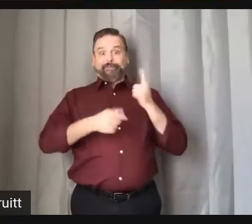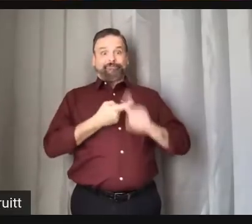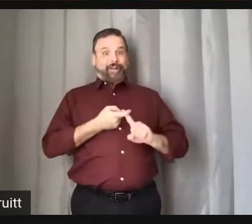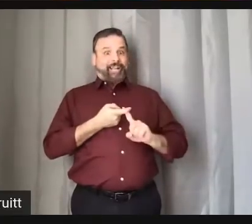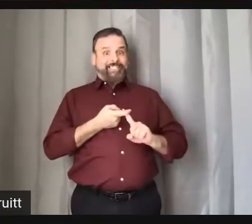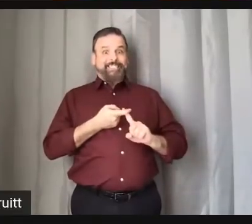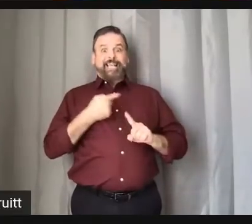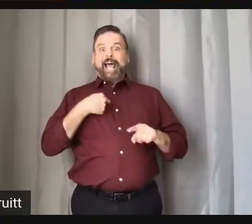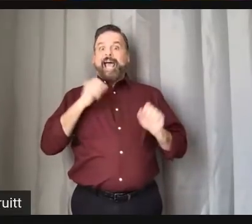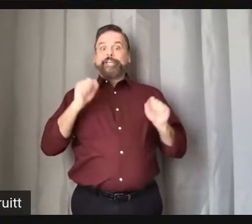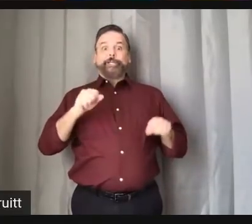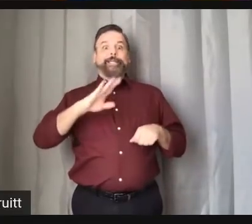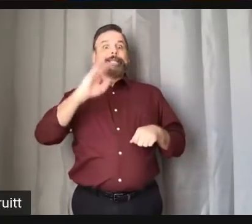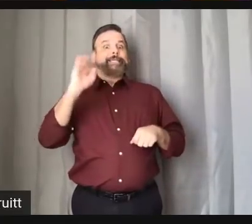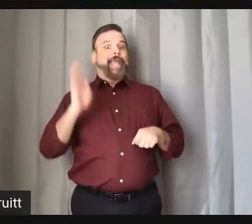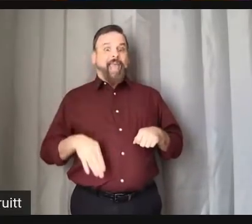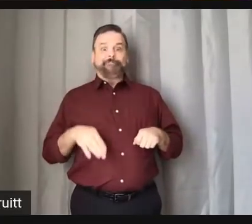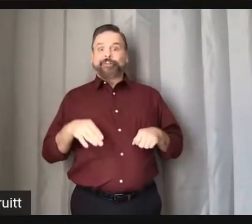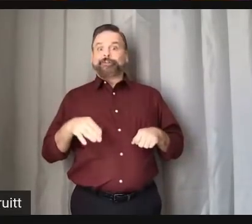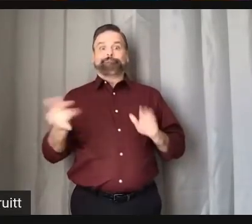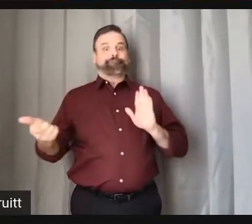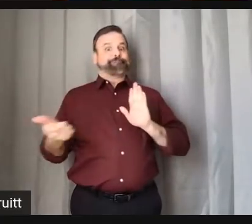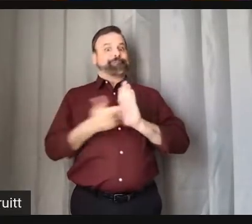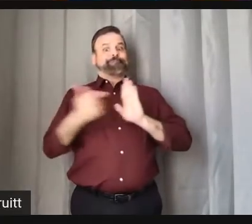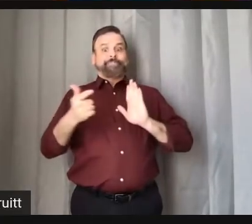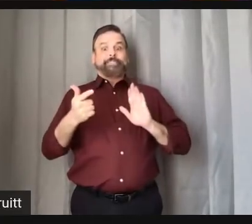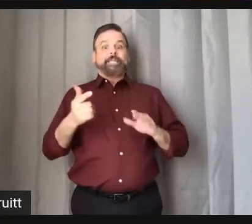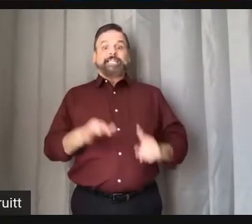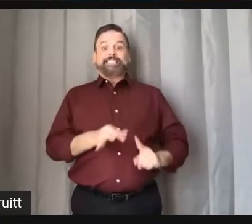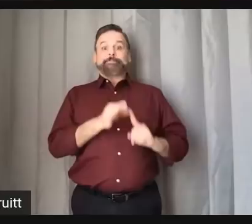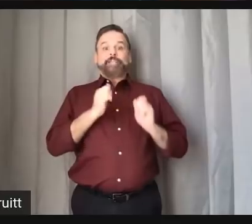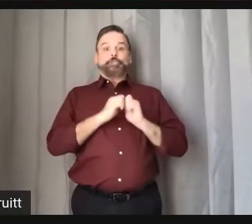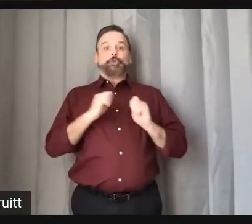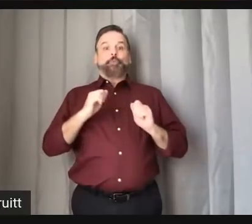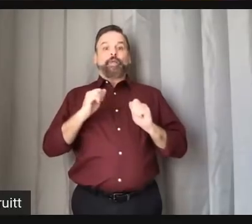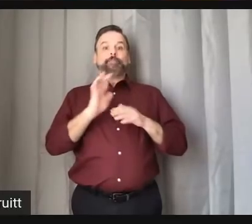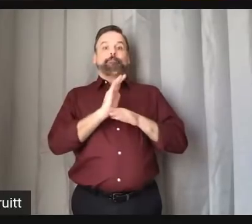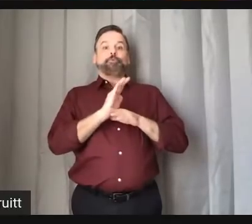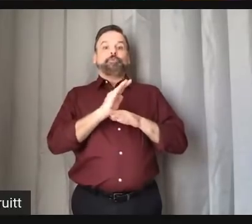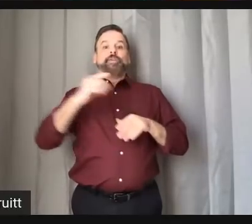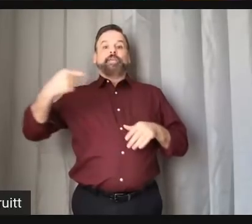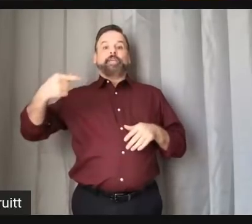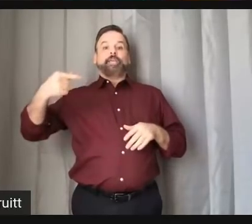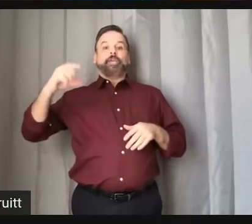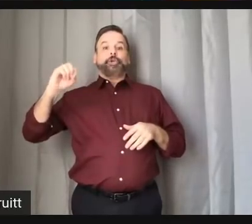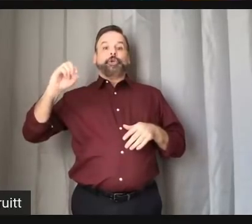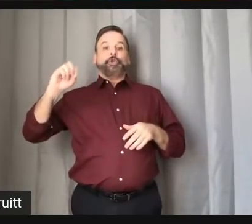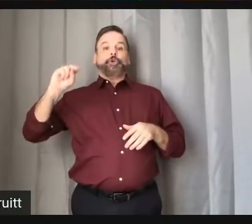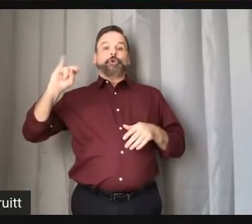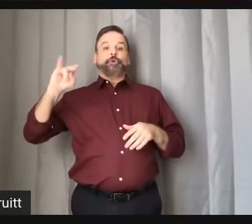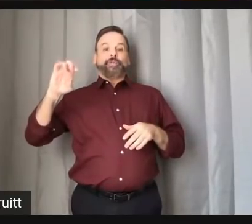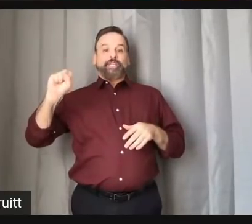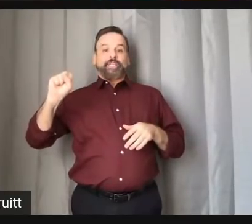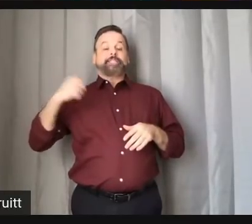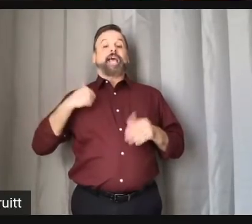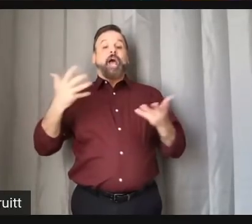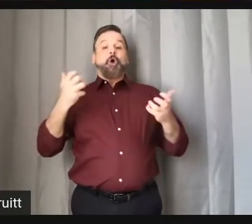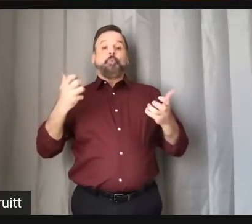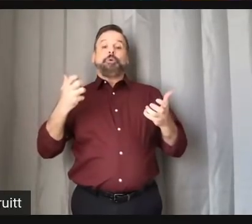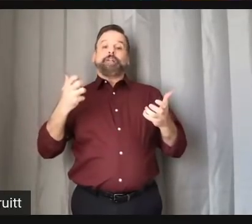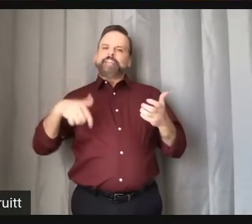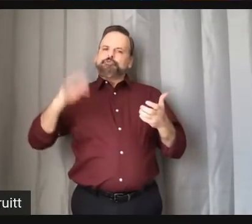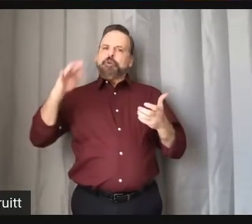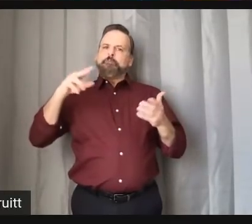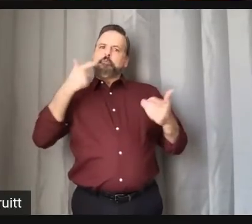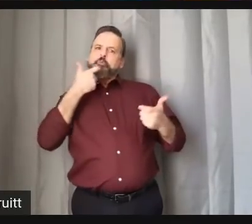I could never do that. It was just not allowed. So especially with like the Goonies, I grew up with that and I wanted to write something that